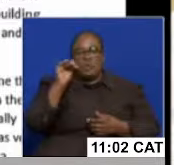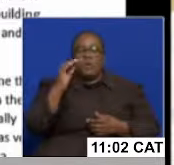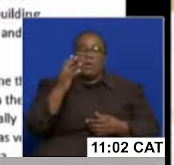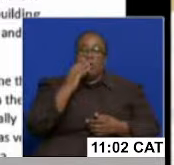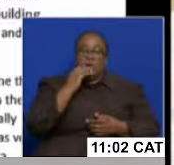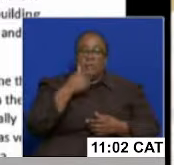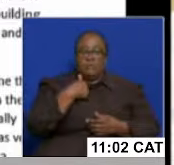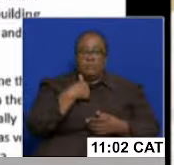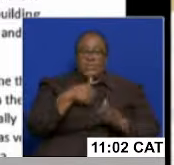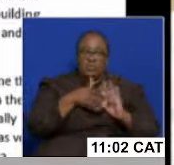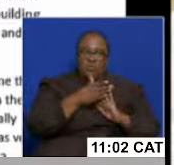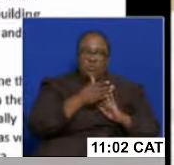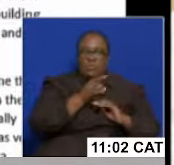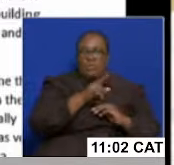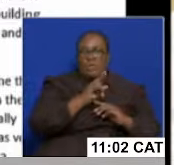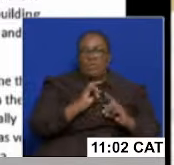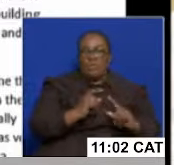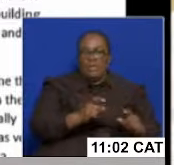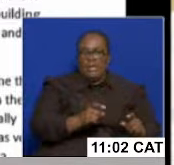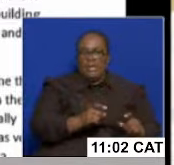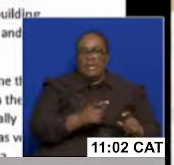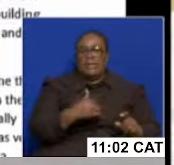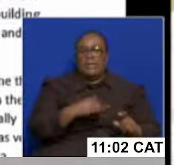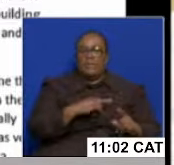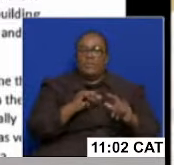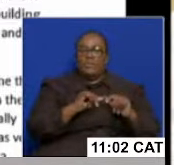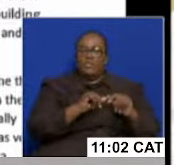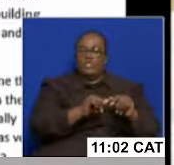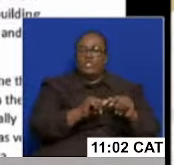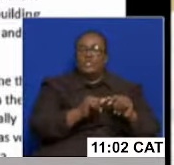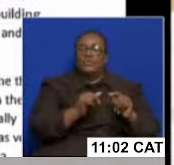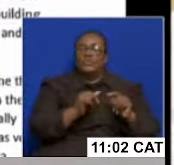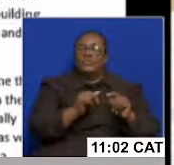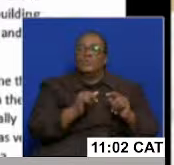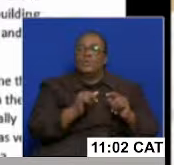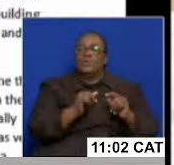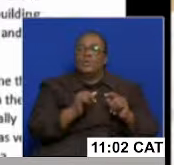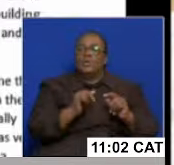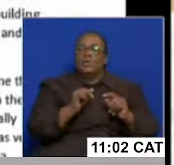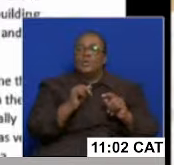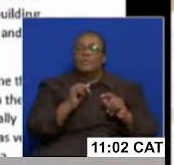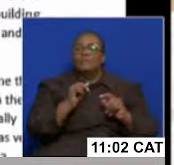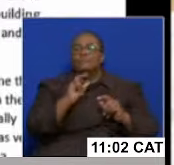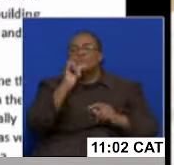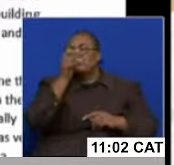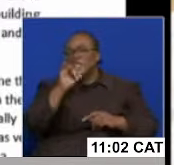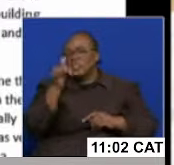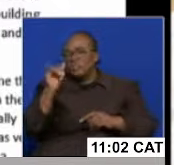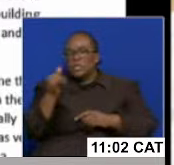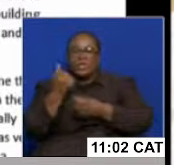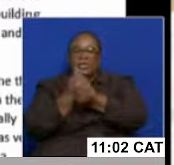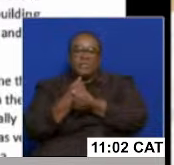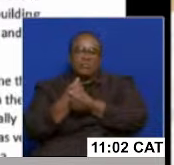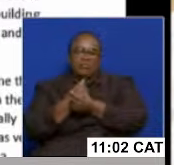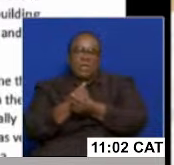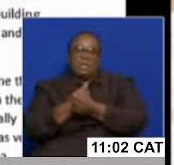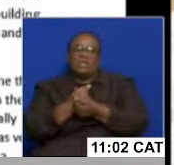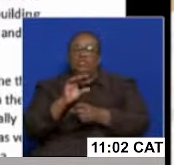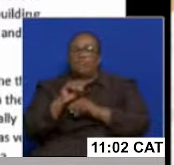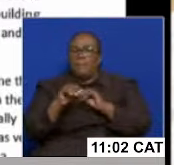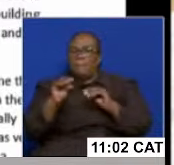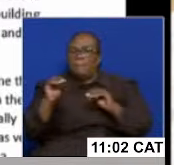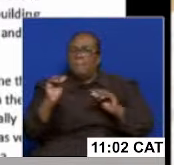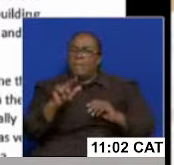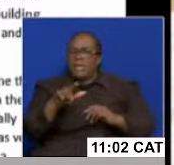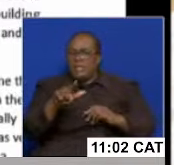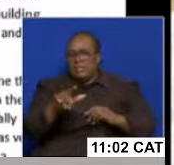we would continue to do the patrols of the truck stops when we were done. Do you see that? Yes, I do. And once more,